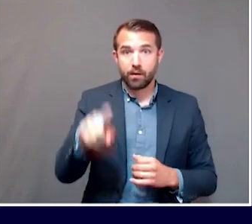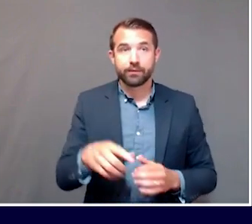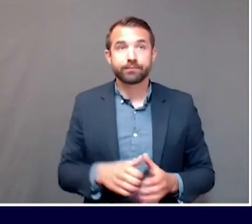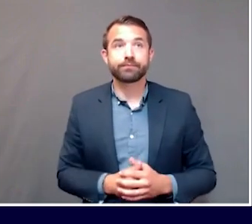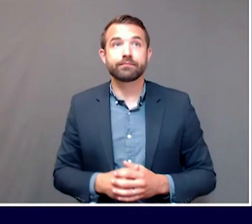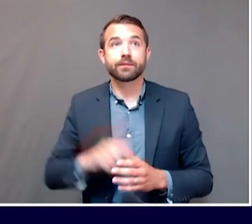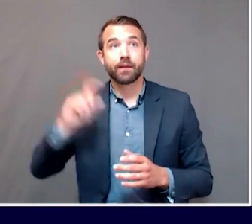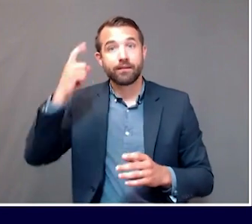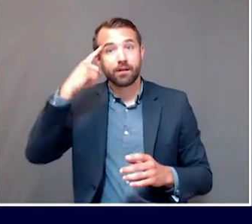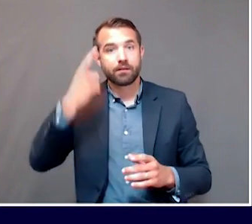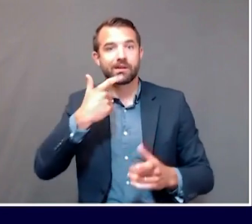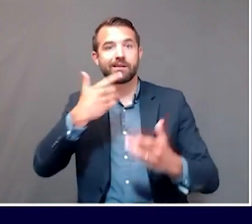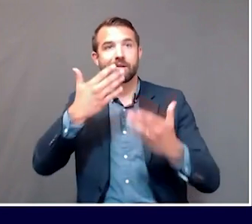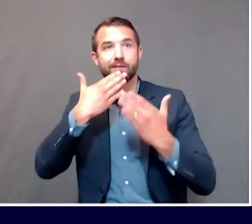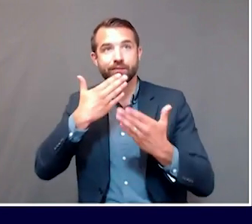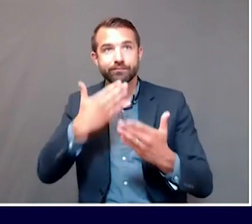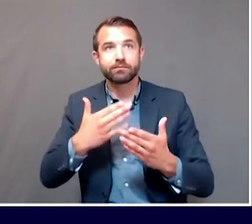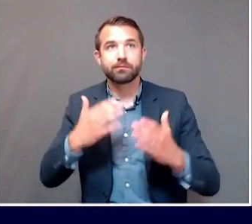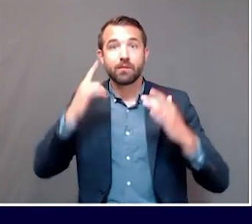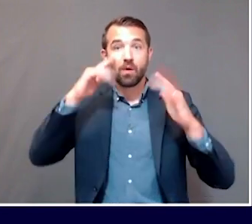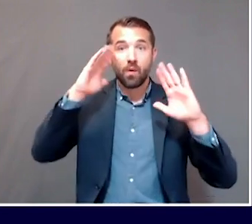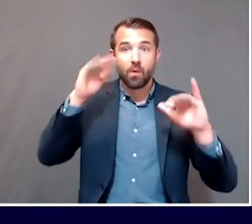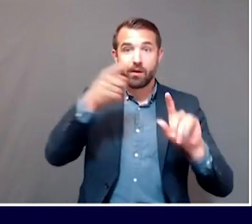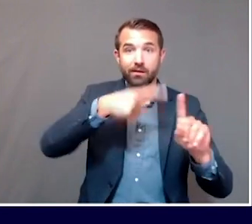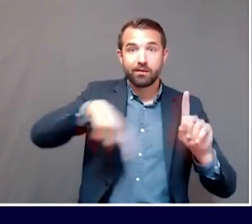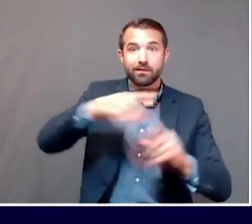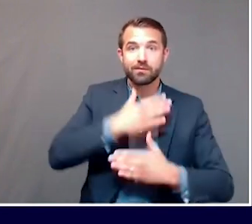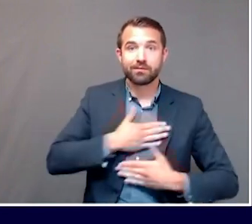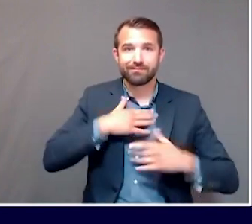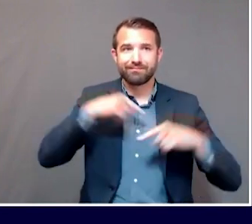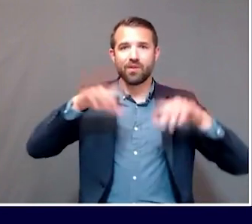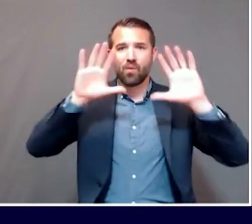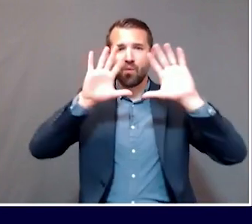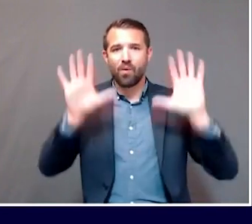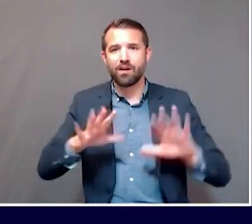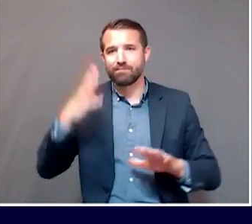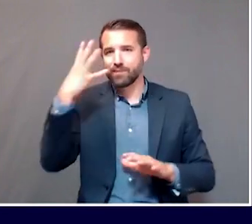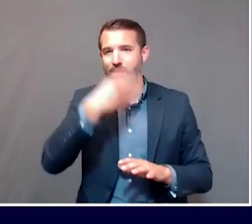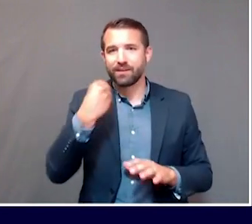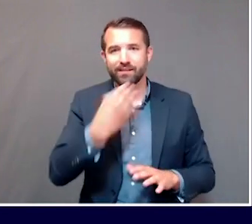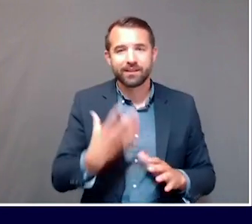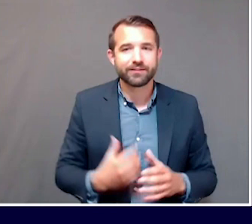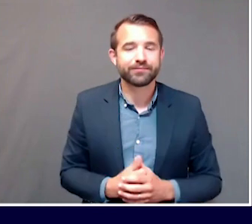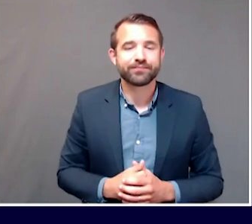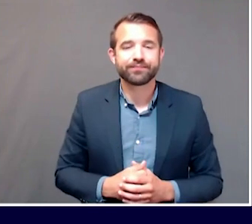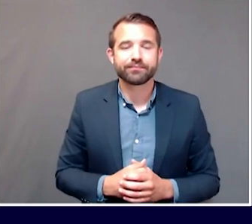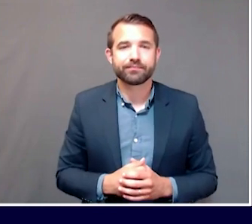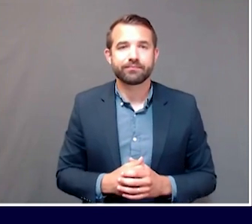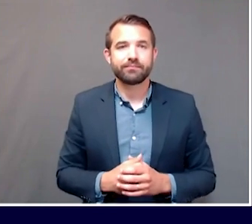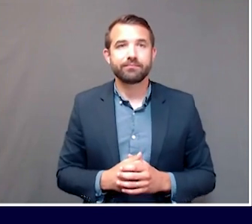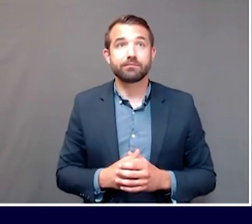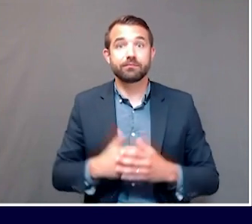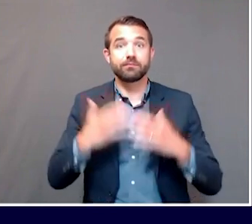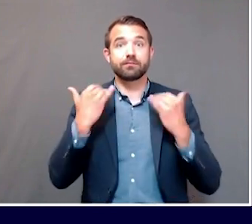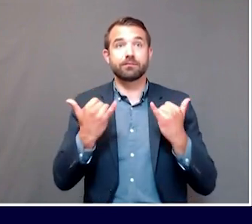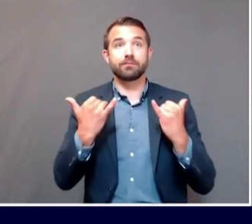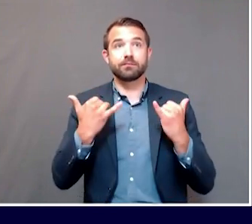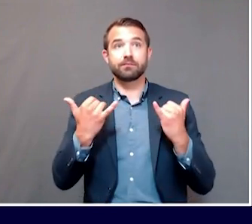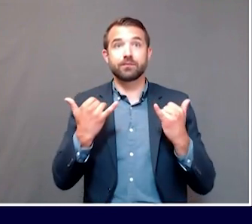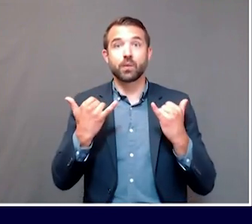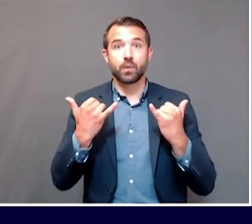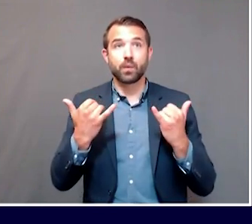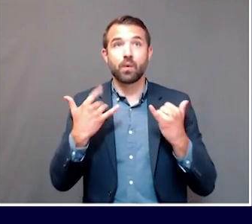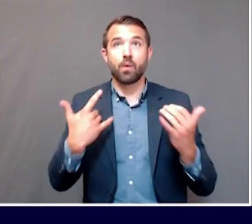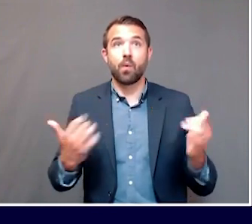hope everybody enjoys a beautiful sunny weekend. Hopefully, today's a great day, and I want to join Commissioner Lambrew